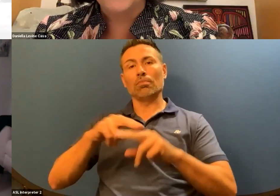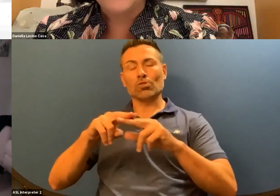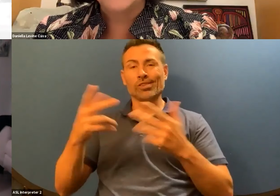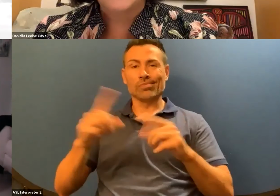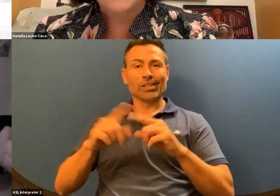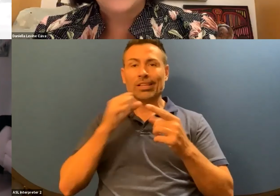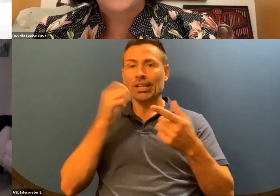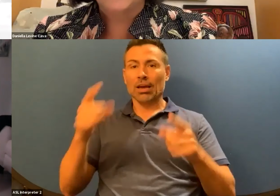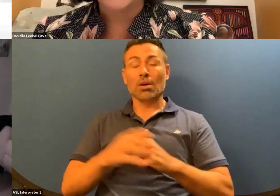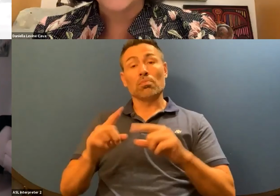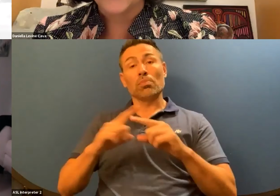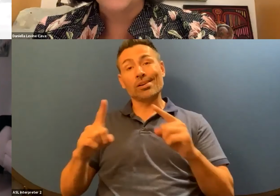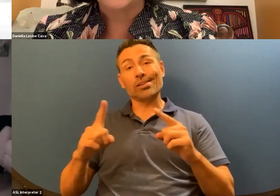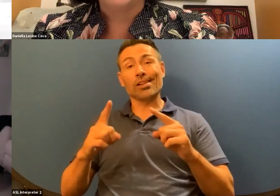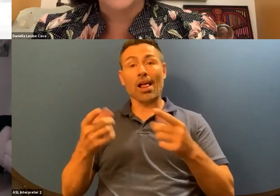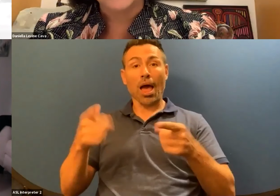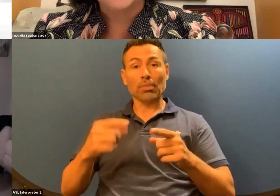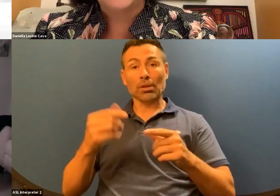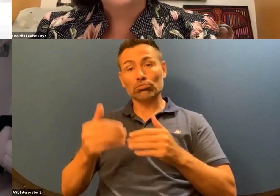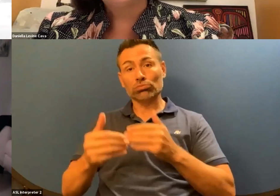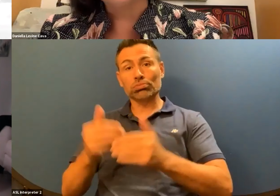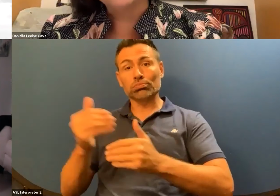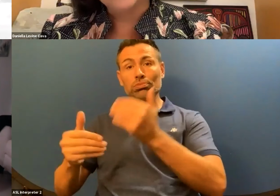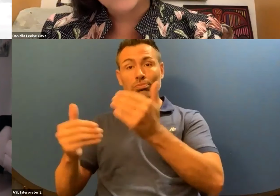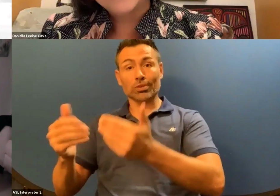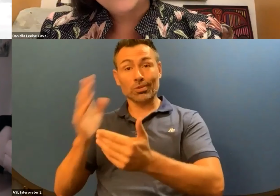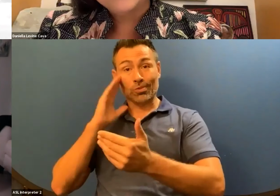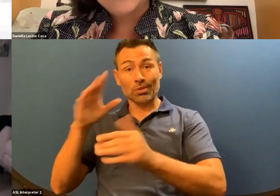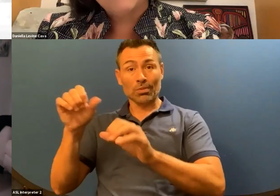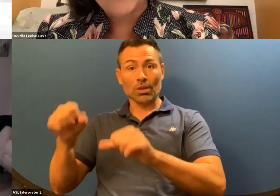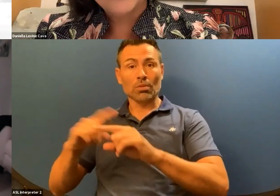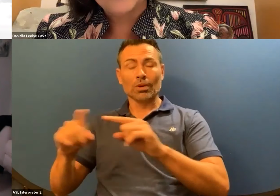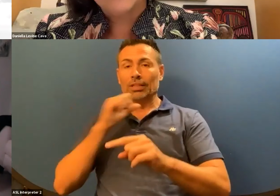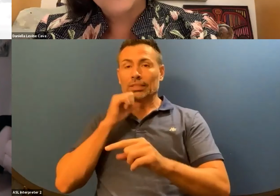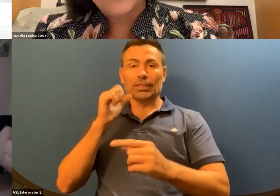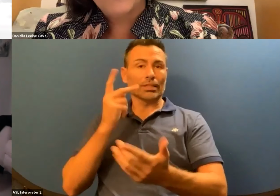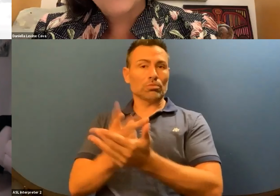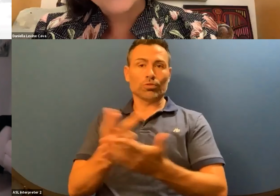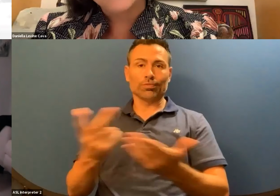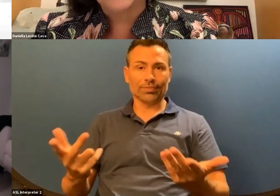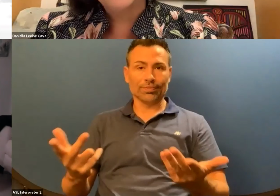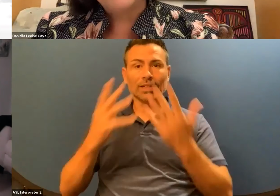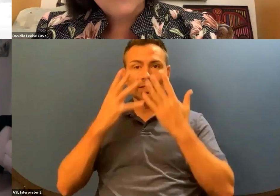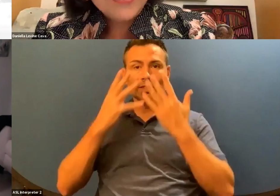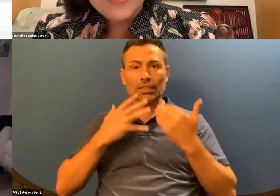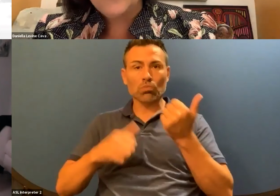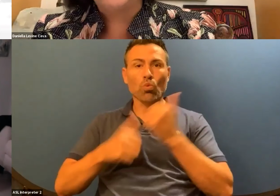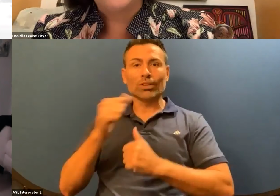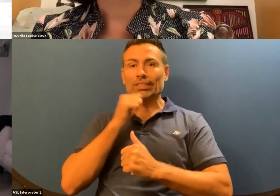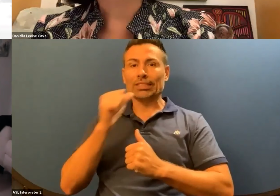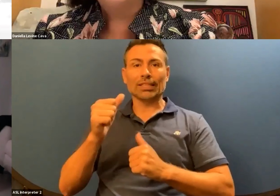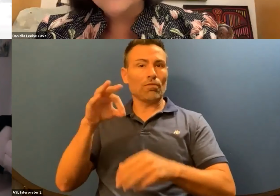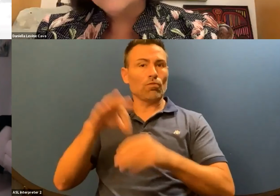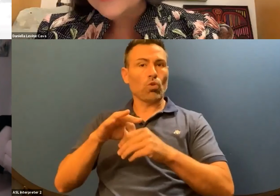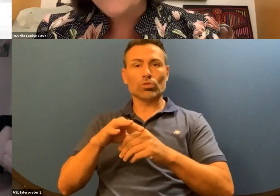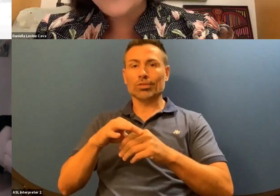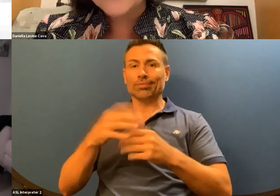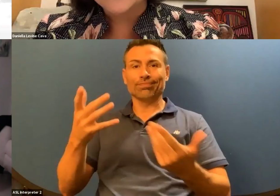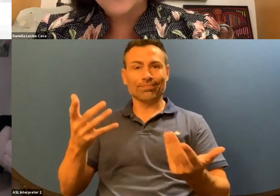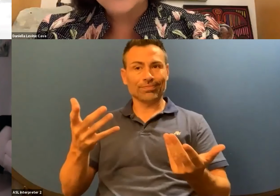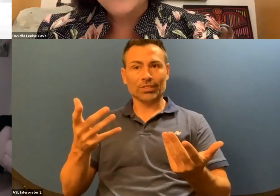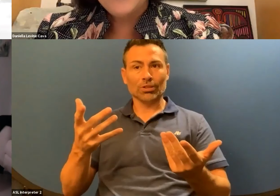been approved. It was at an adequate score, but unfortunately, the majority did not vote to honor that promise. So BRT will be